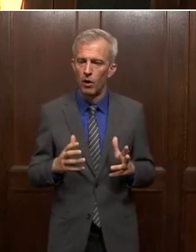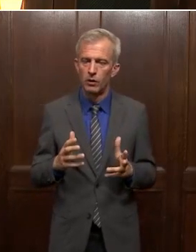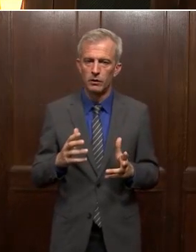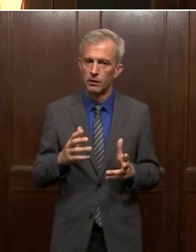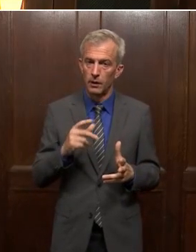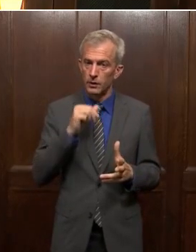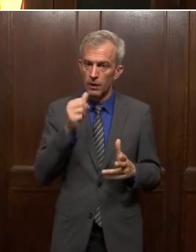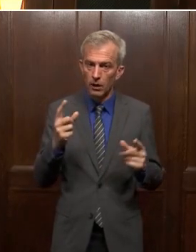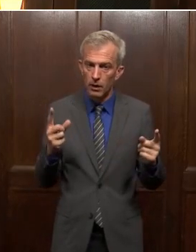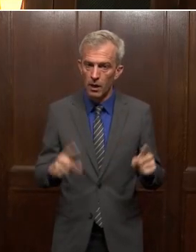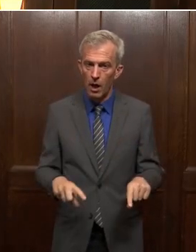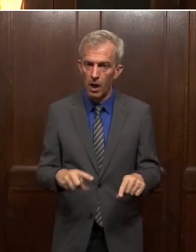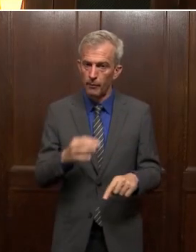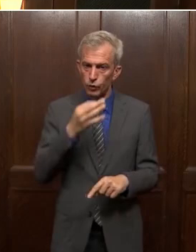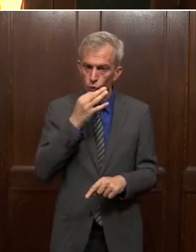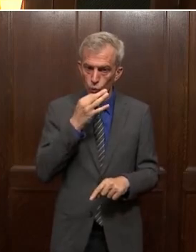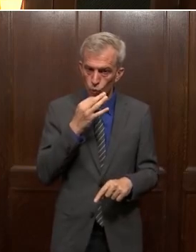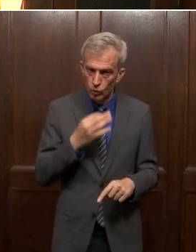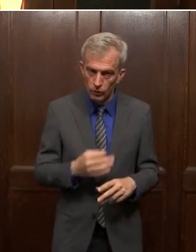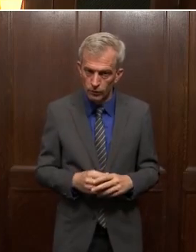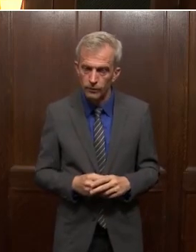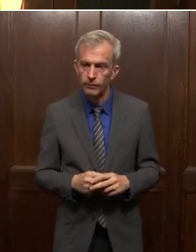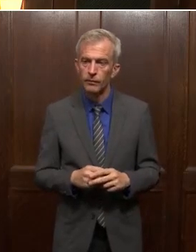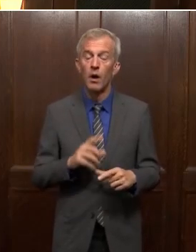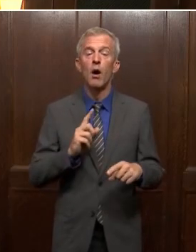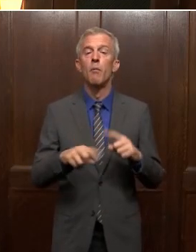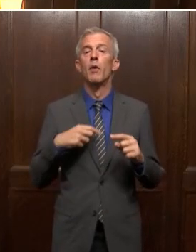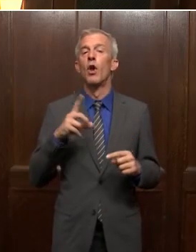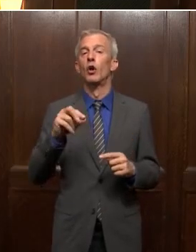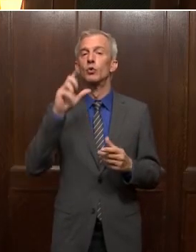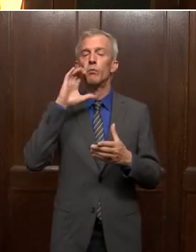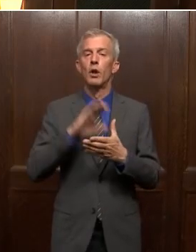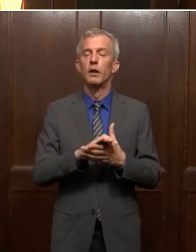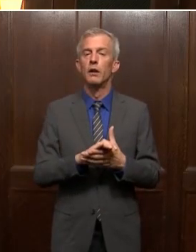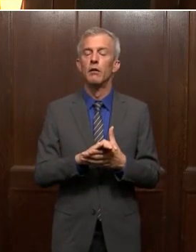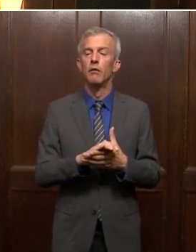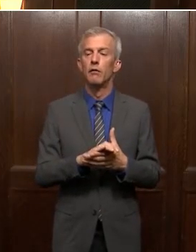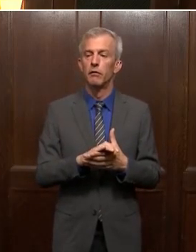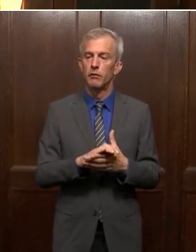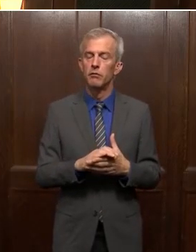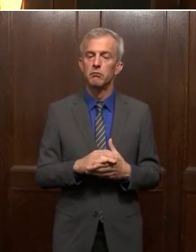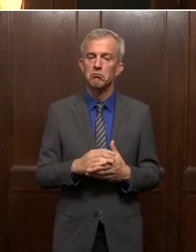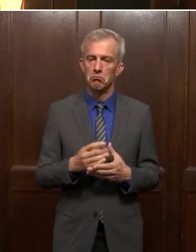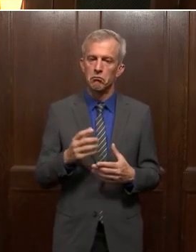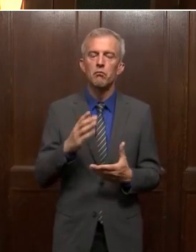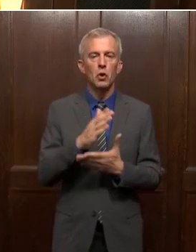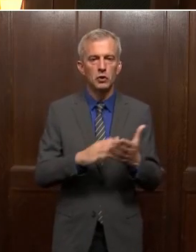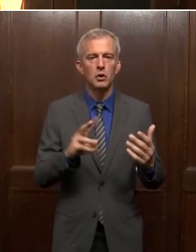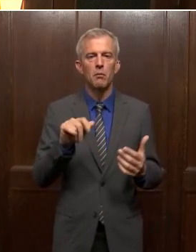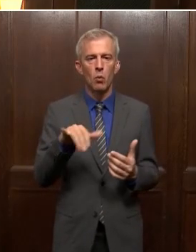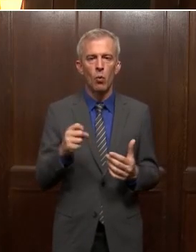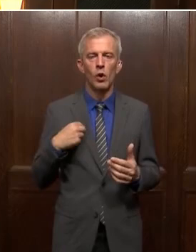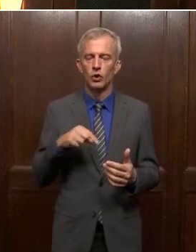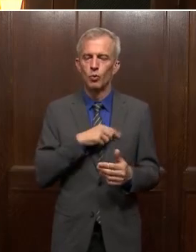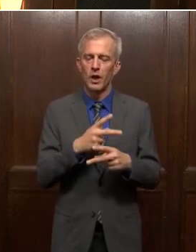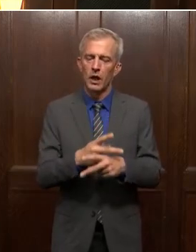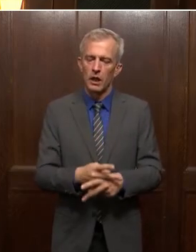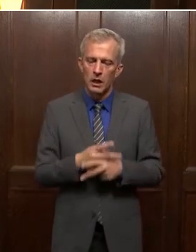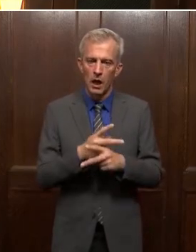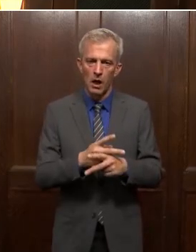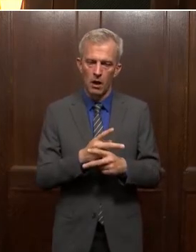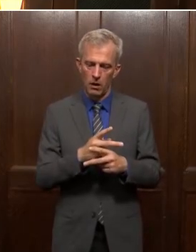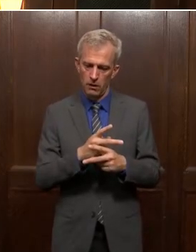to happen in the coming days or weeks. But I do believe that, as we've seen, there are ways that we can carefully design